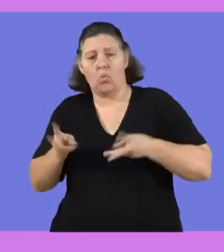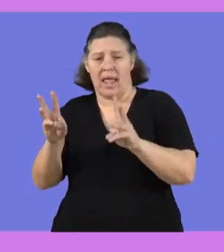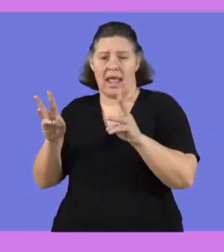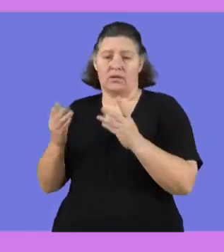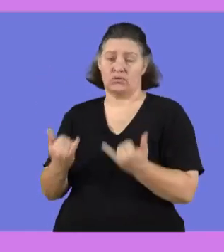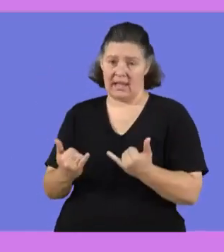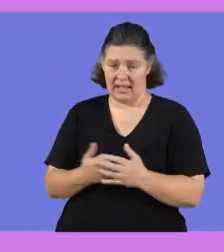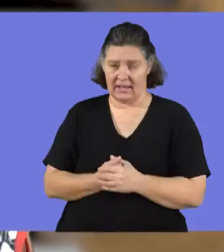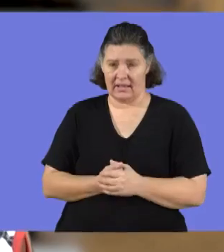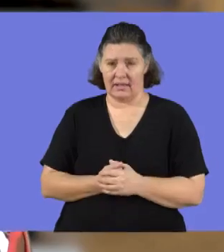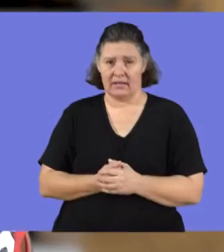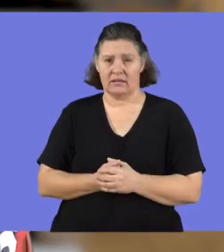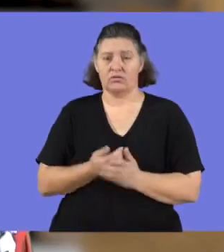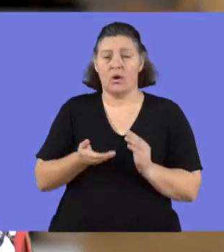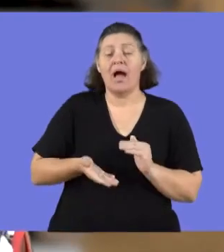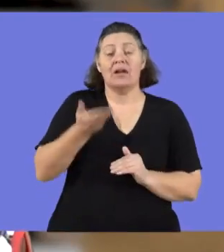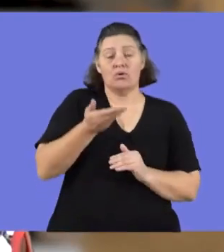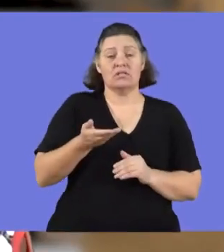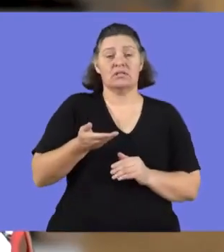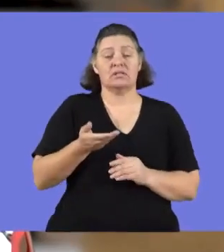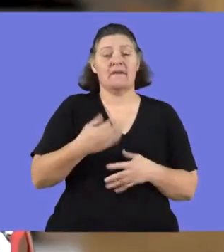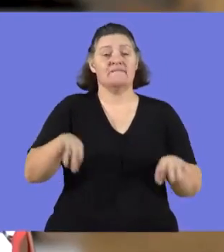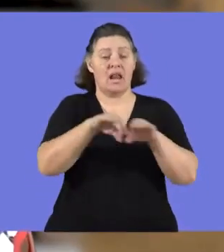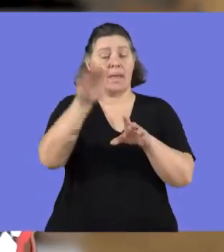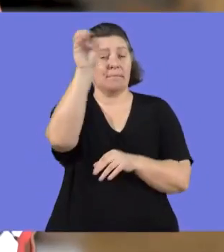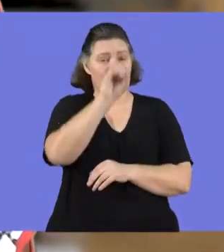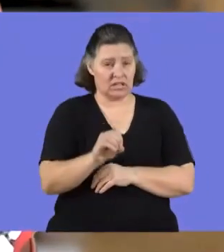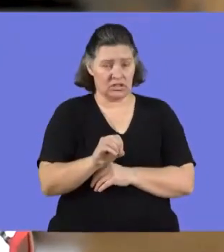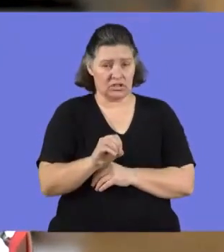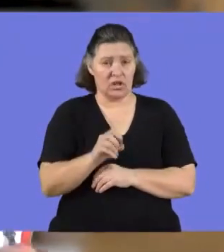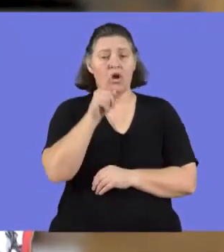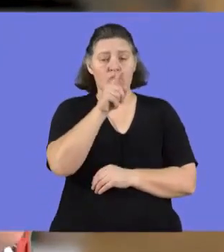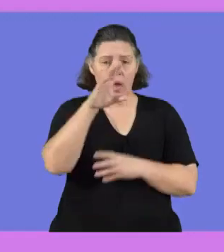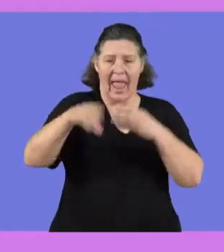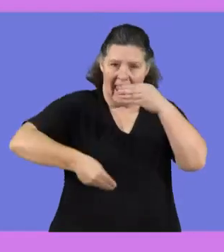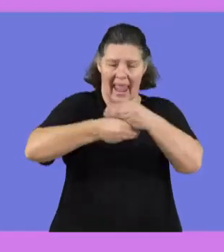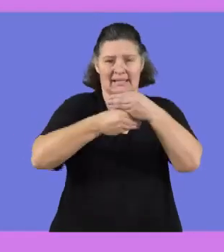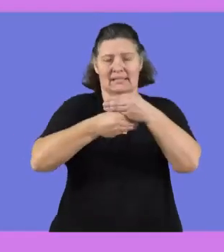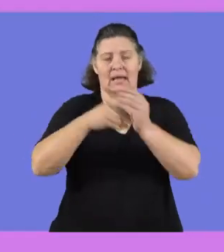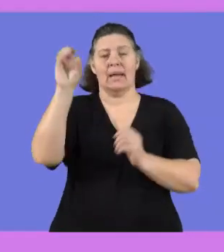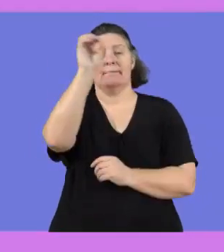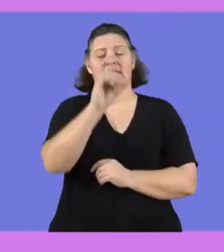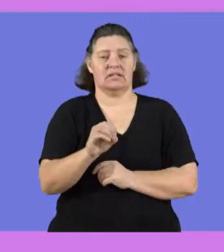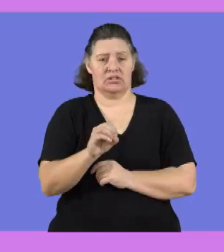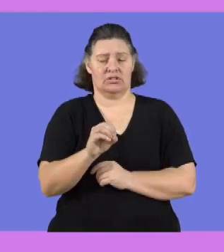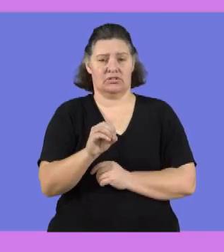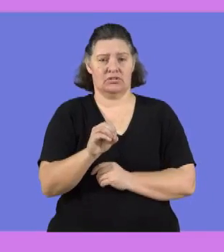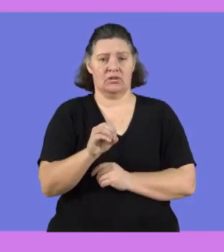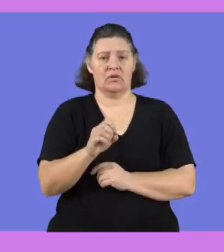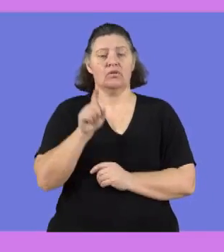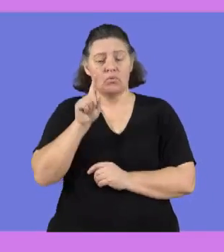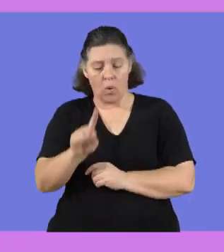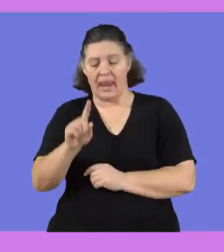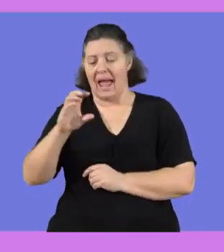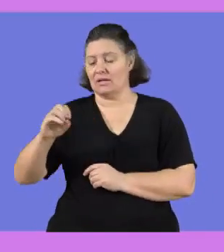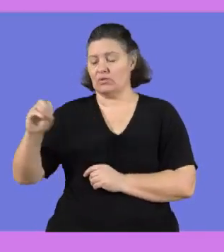use. But I'm going to give you a different method today. To increase the value by a percentage, you add